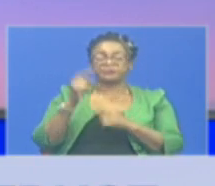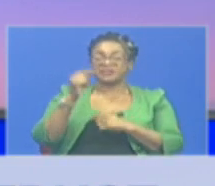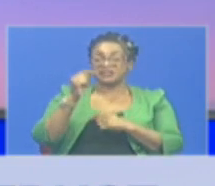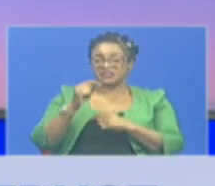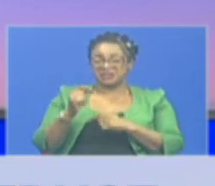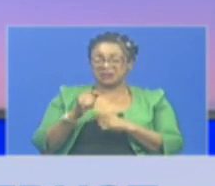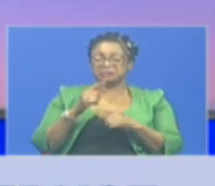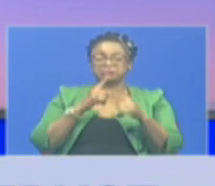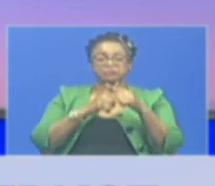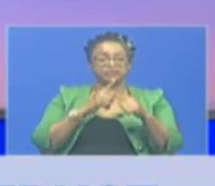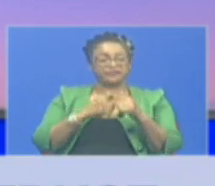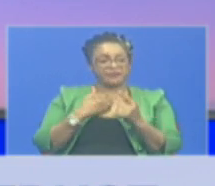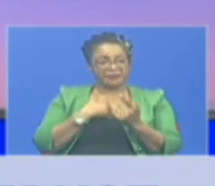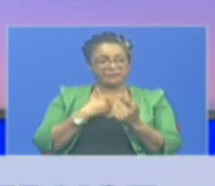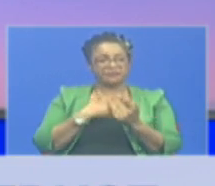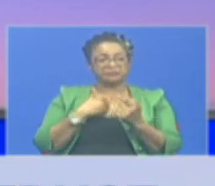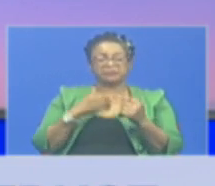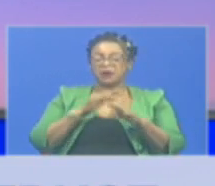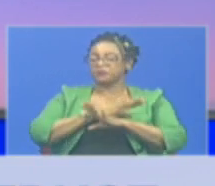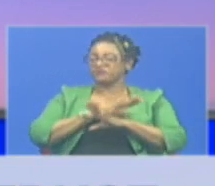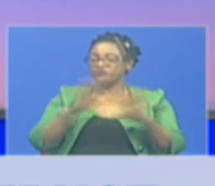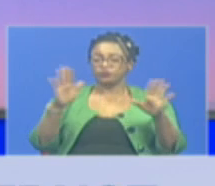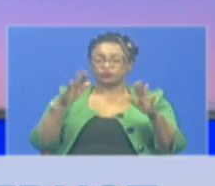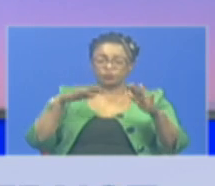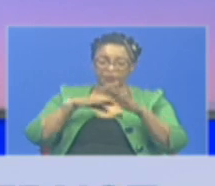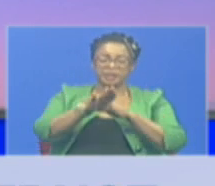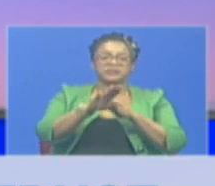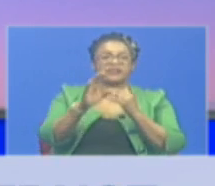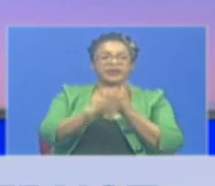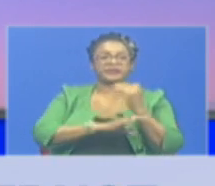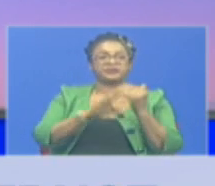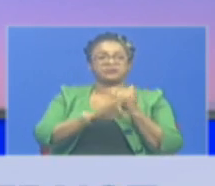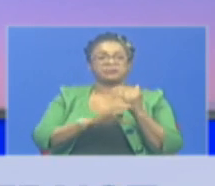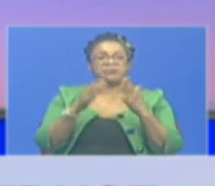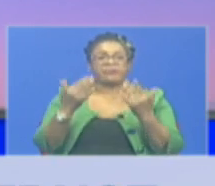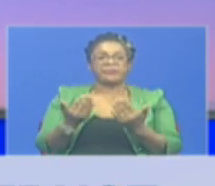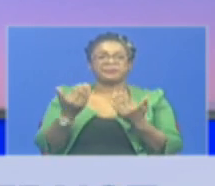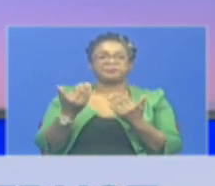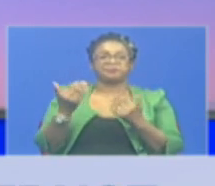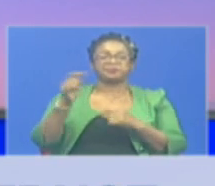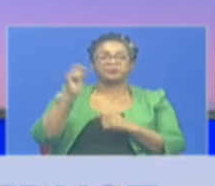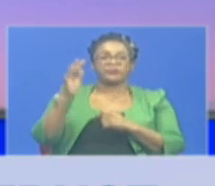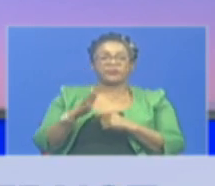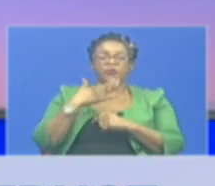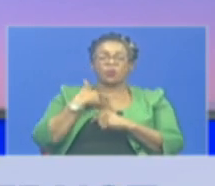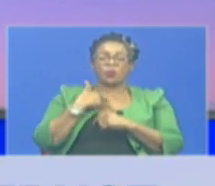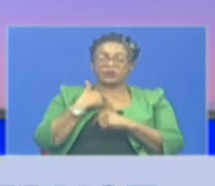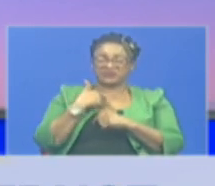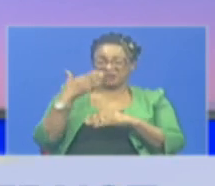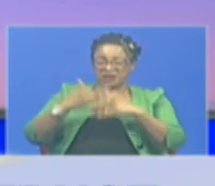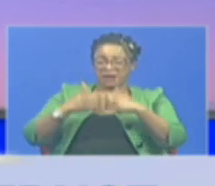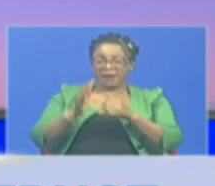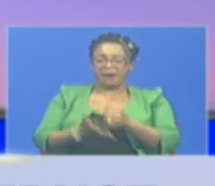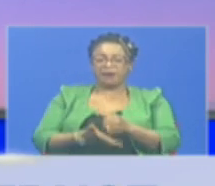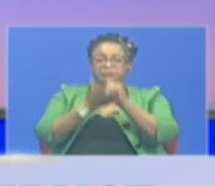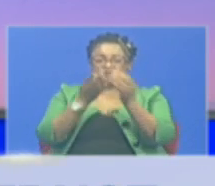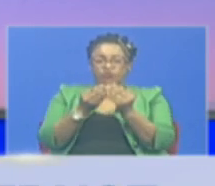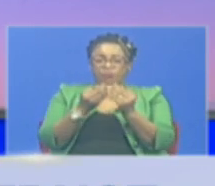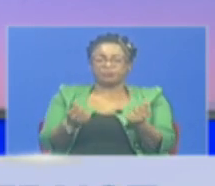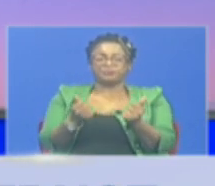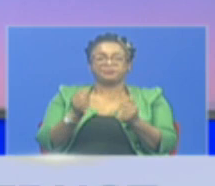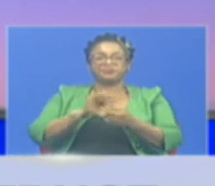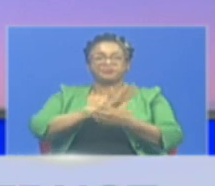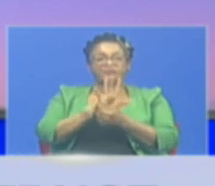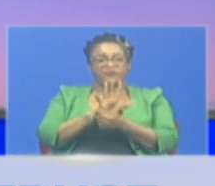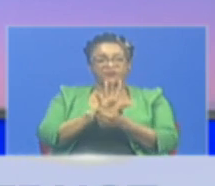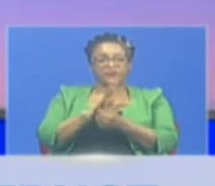COVID-19 and were denied entry into the country. Well, Kenya now wants her neighbor's help in containing the virus. But as NTV's